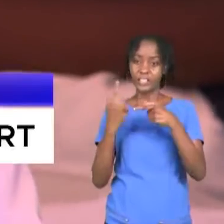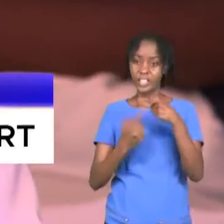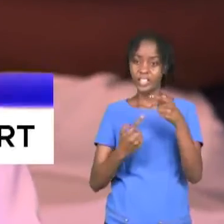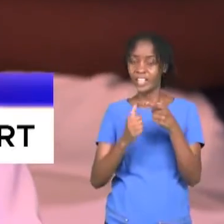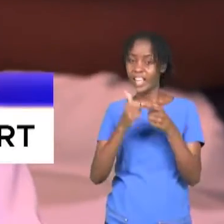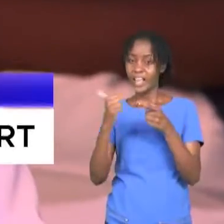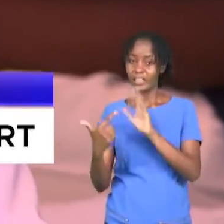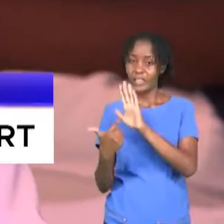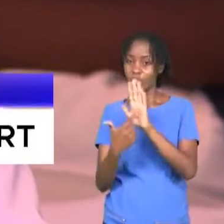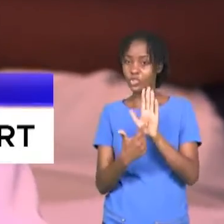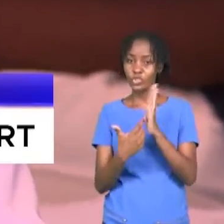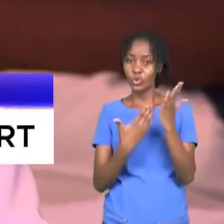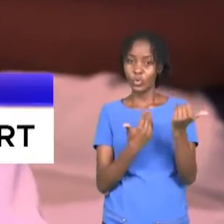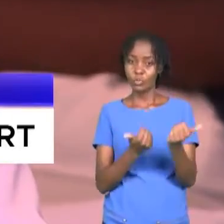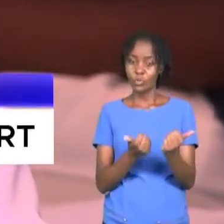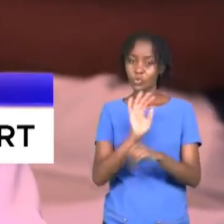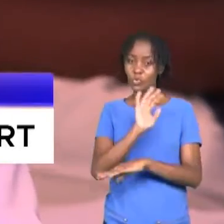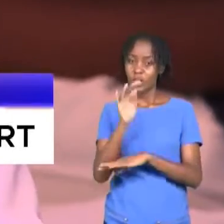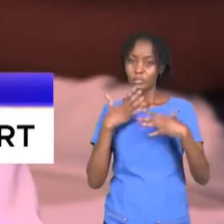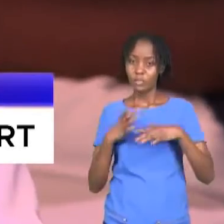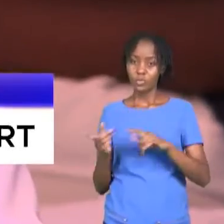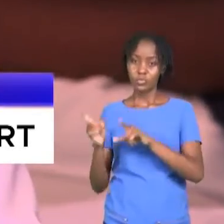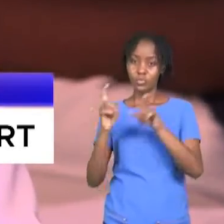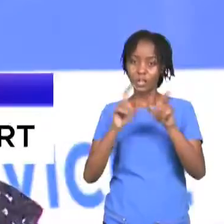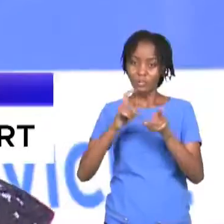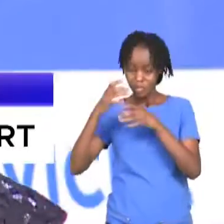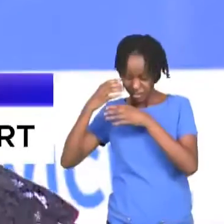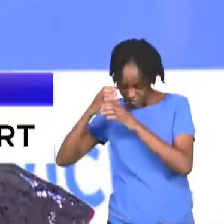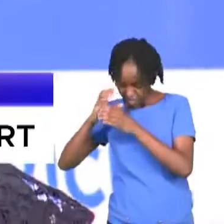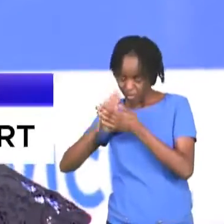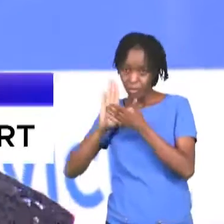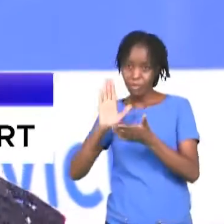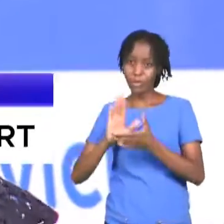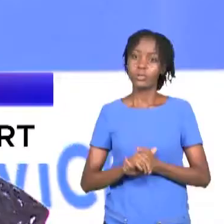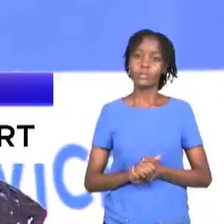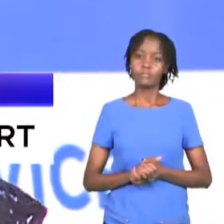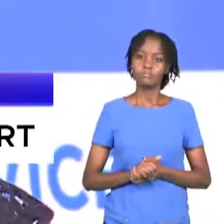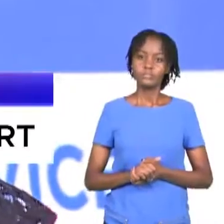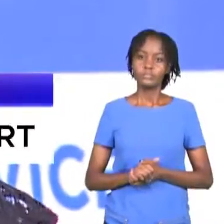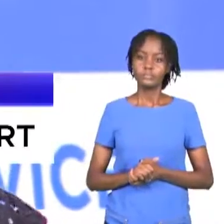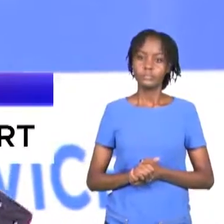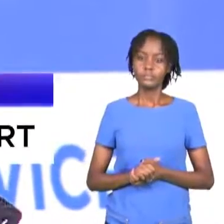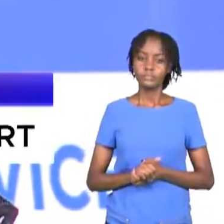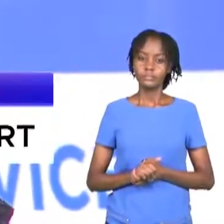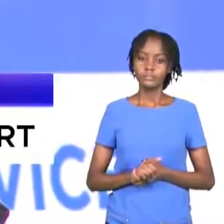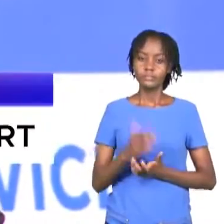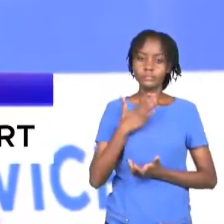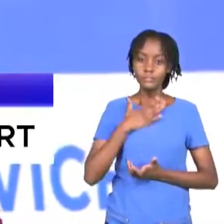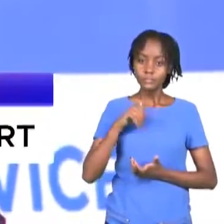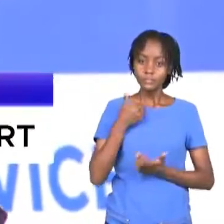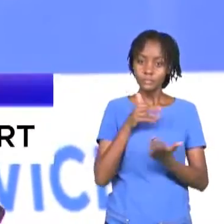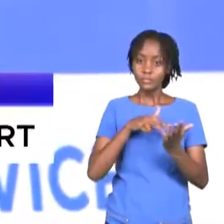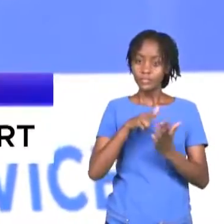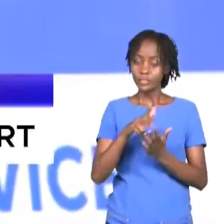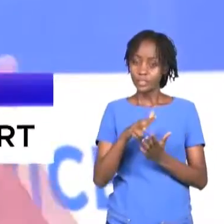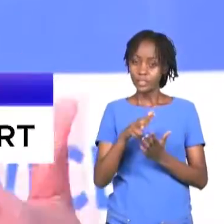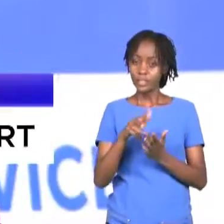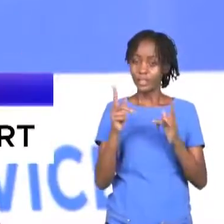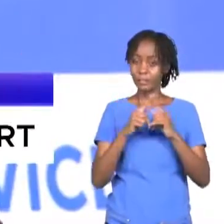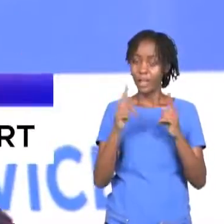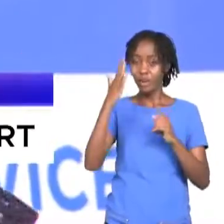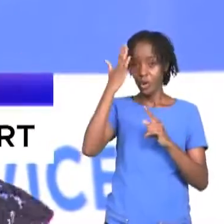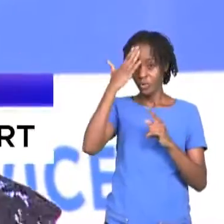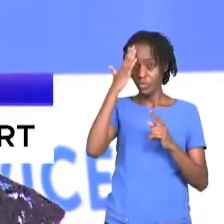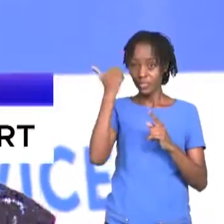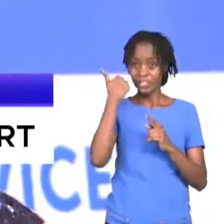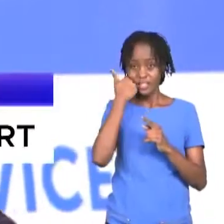to inspire more to turn up for the scanning this month. Even though we are walking, we walk, but we know what we are fighting. When you look at me,